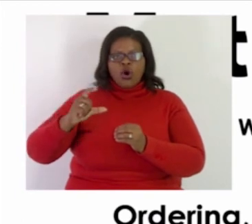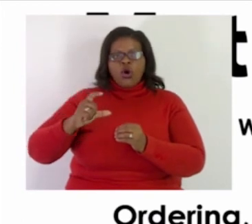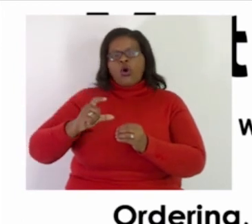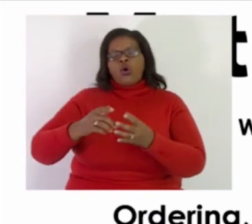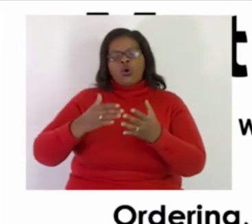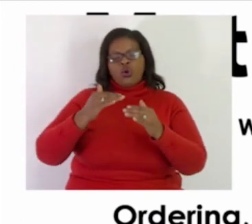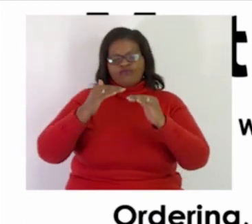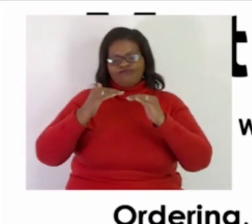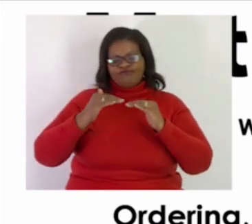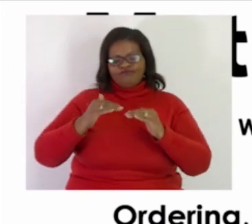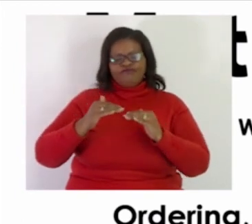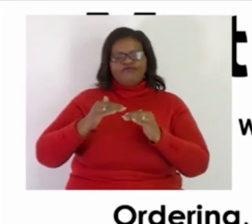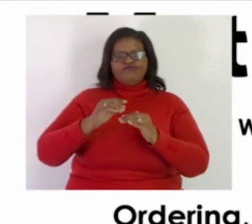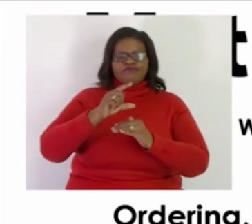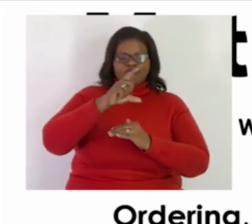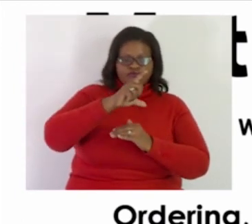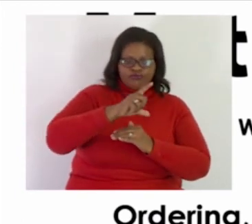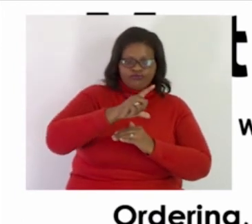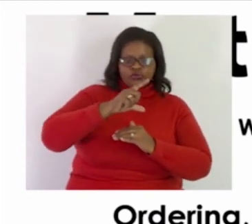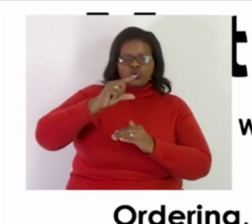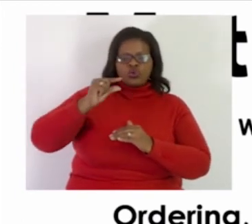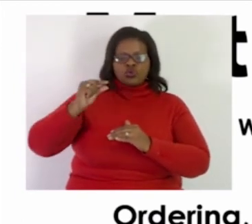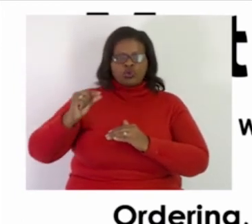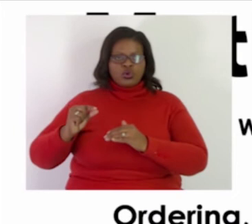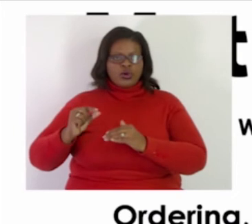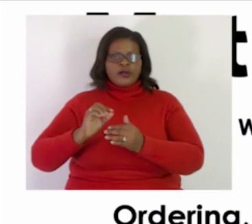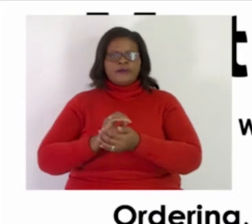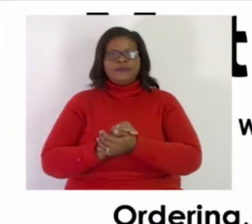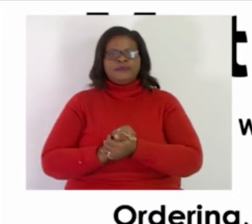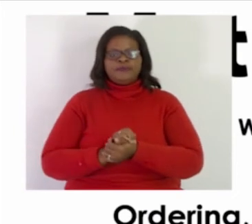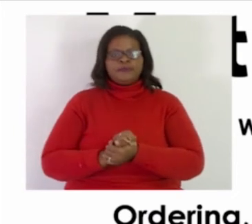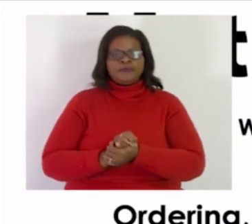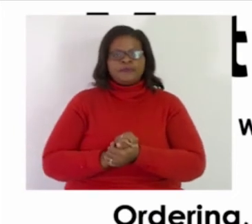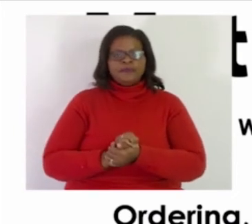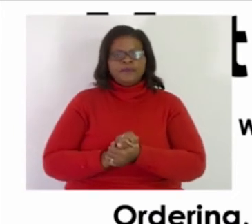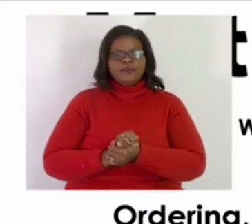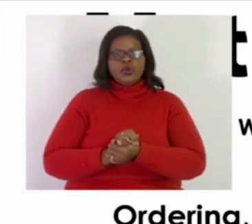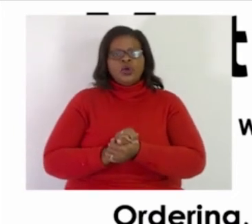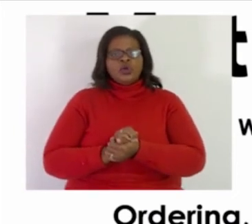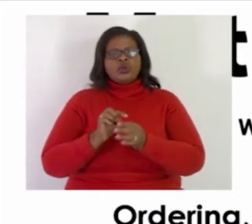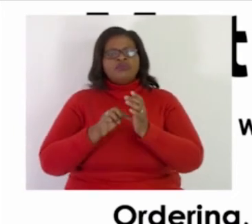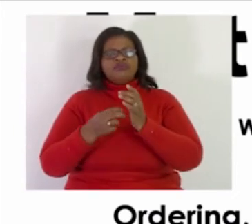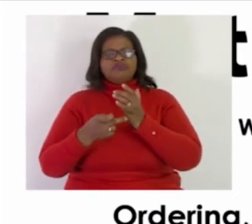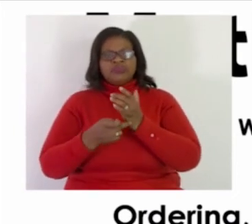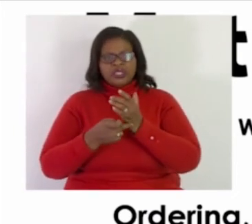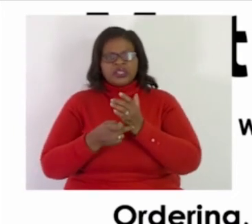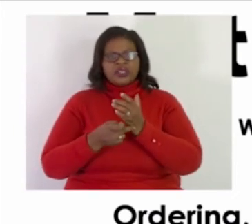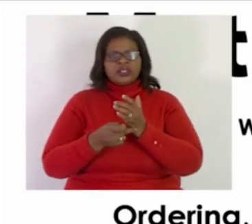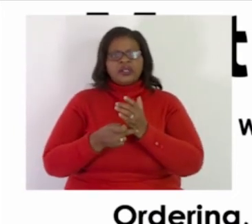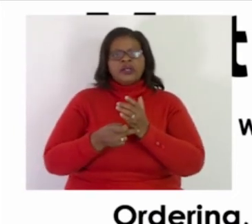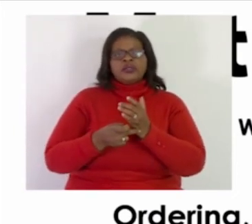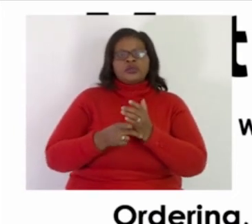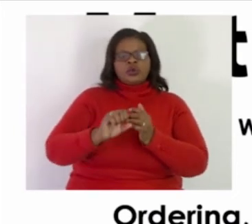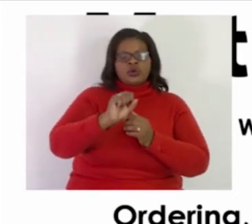order, which is from the largest to the smallest. In short, ascending order